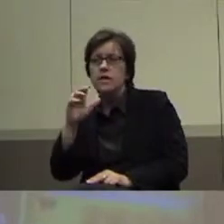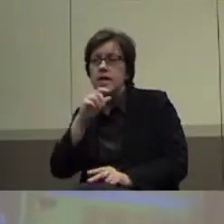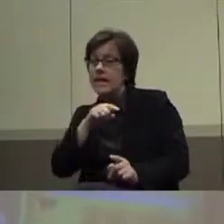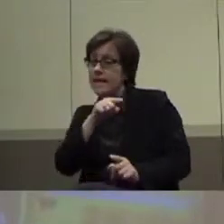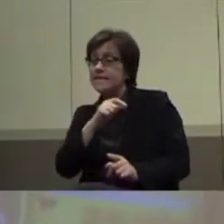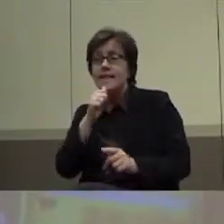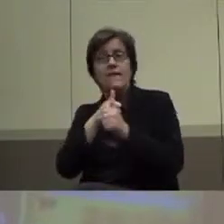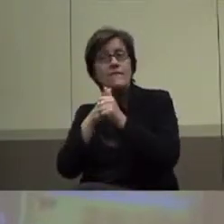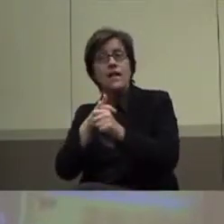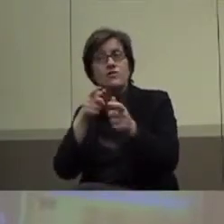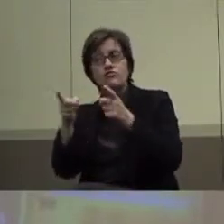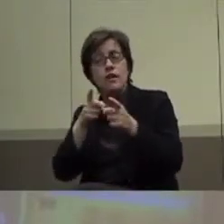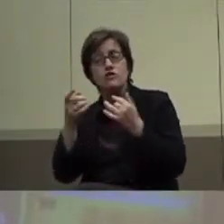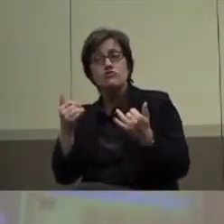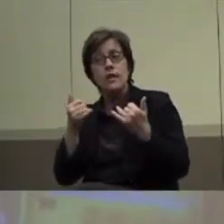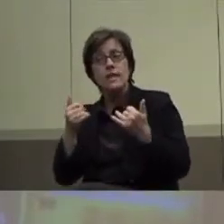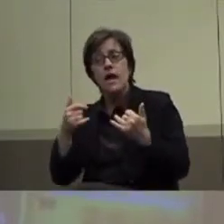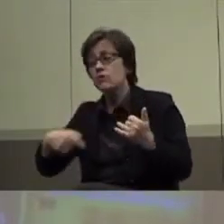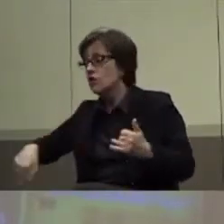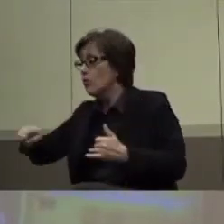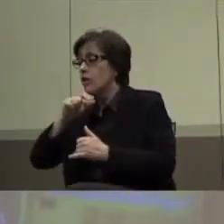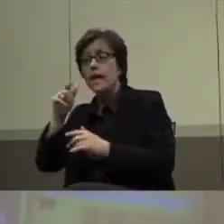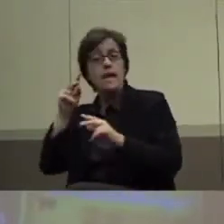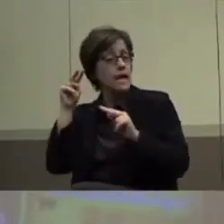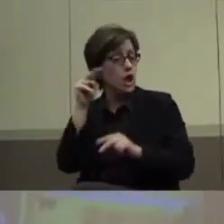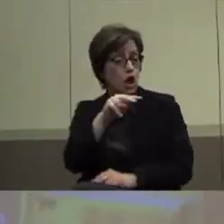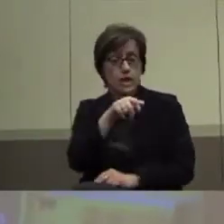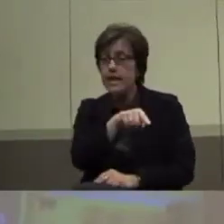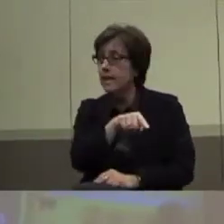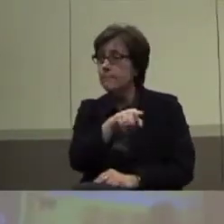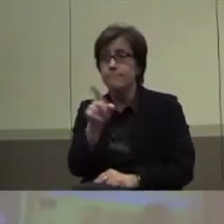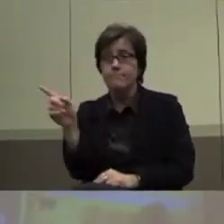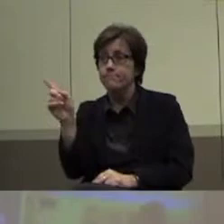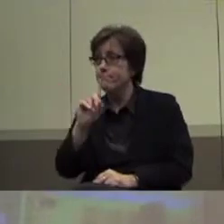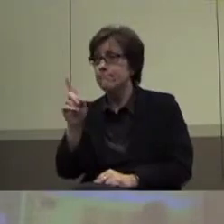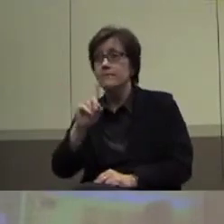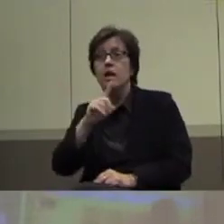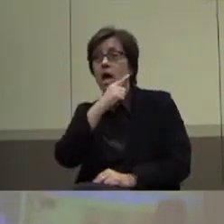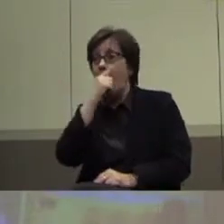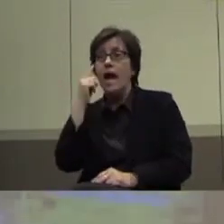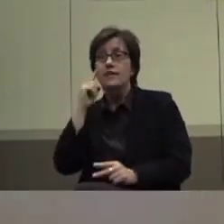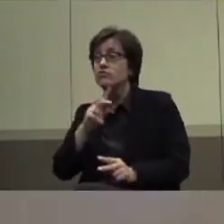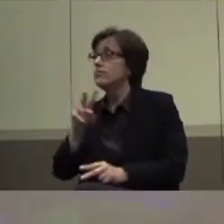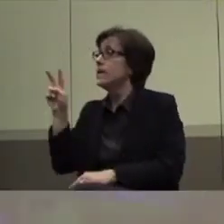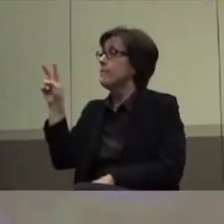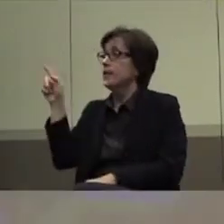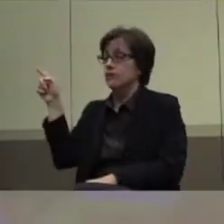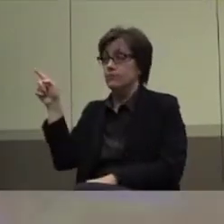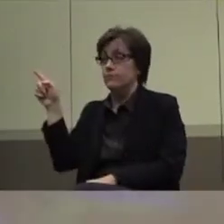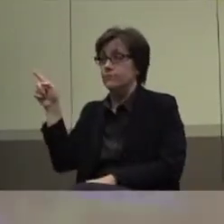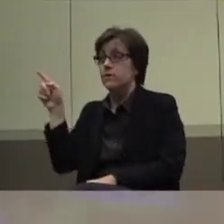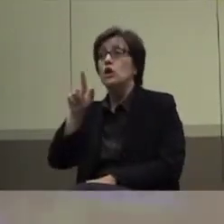more for today. 27 plus 1. Right.